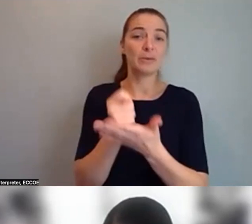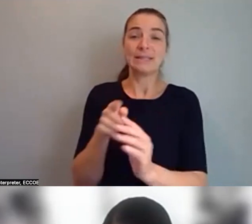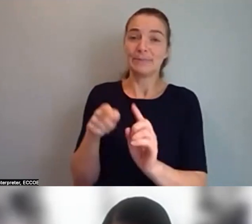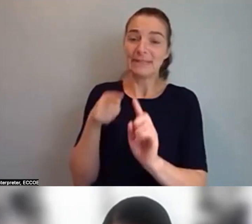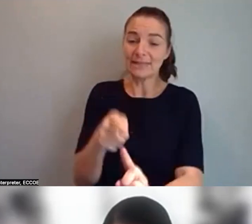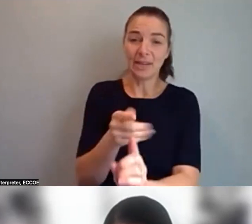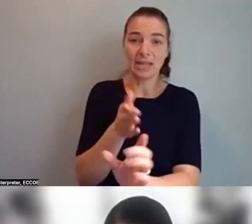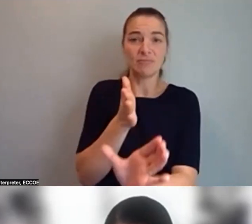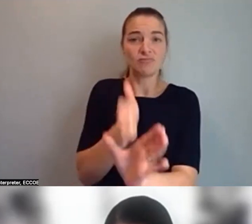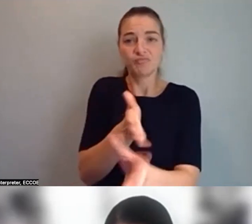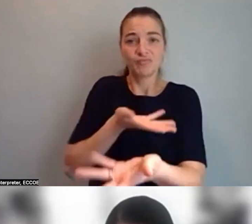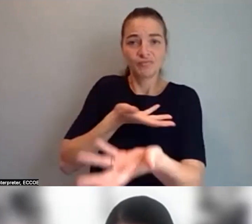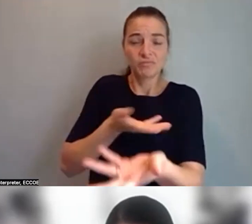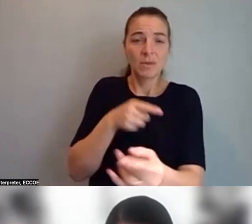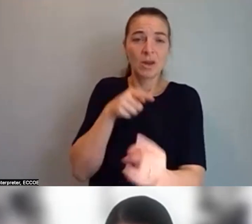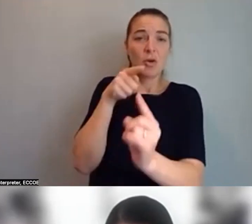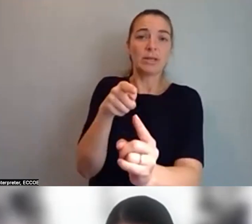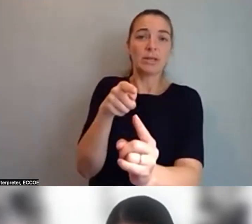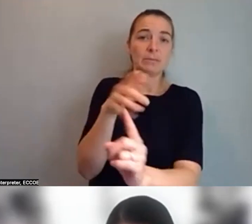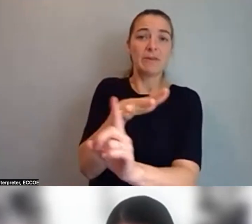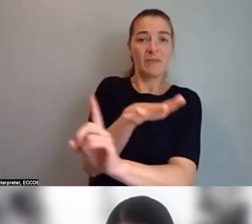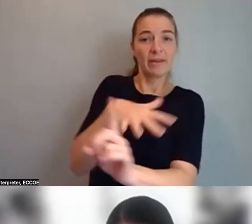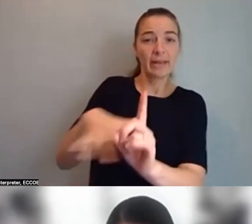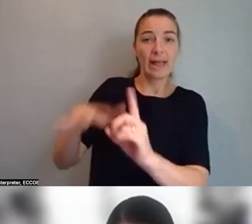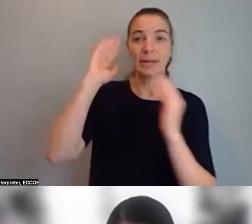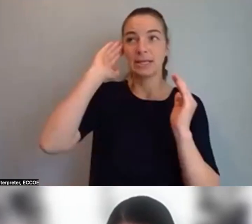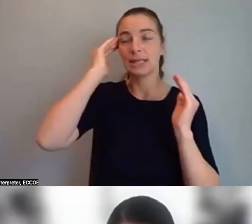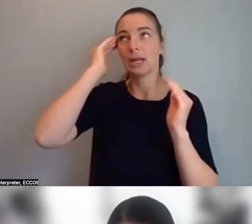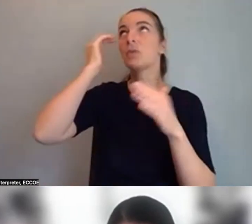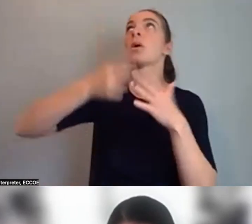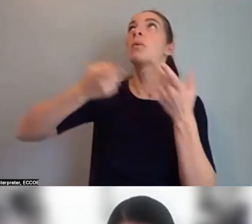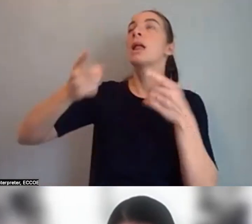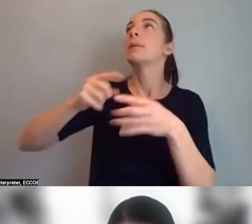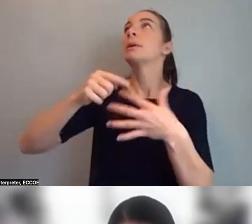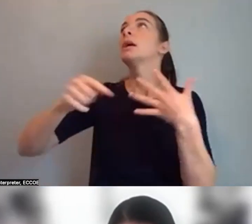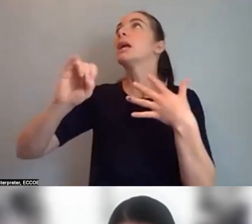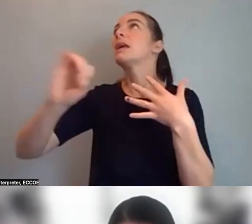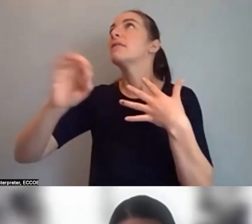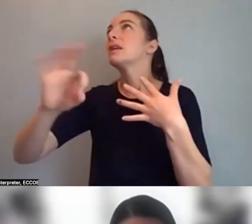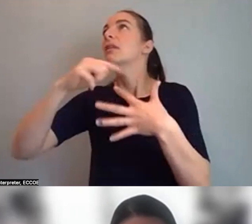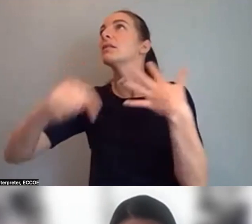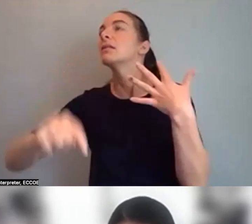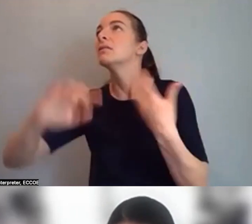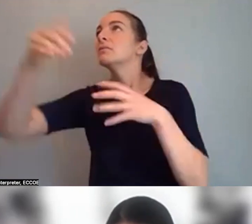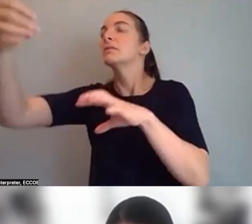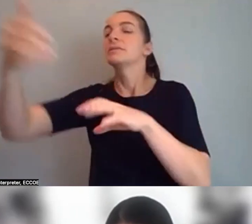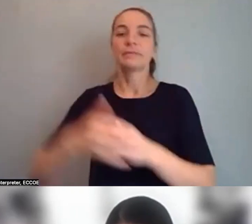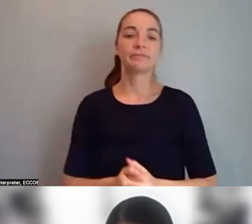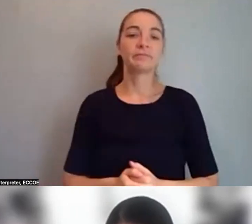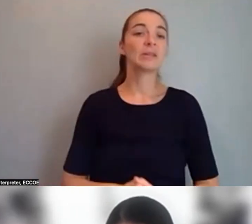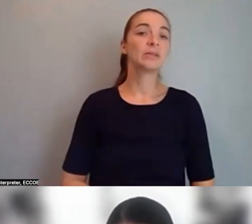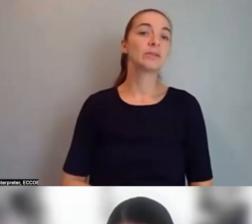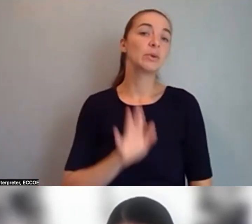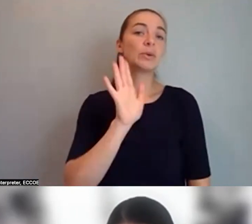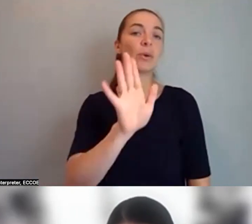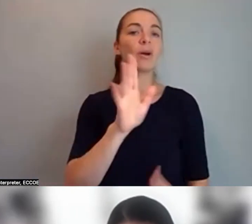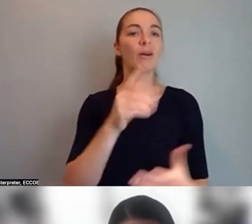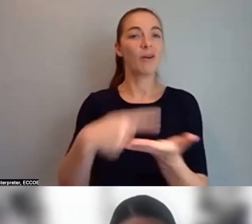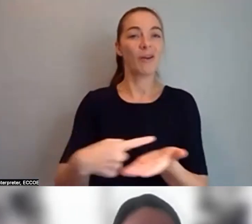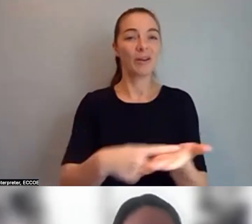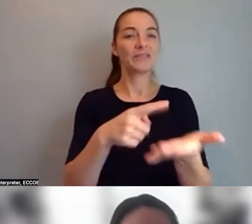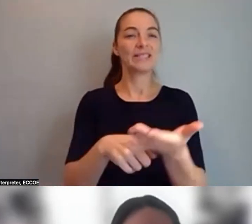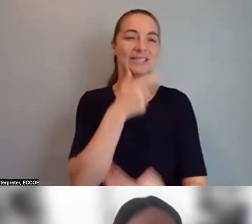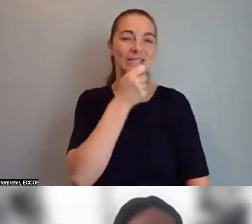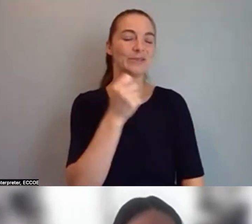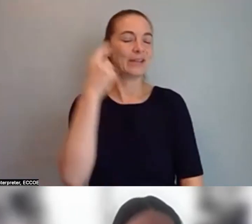that you two are having just reminds me also that, you know, what I think is so valuable about your work, Julie, is that you theorize through